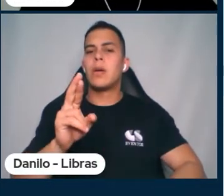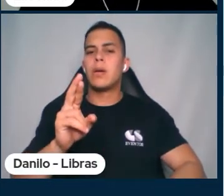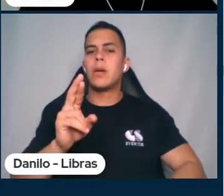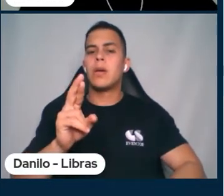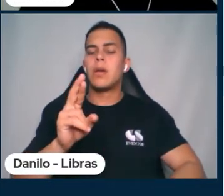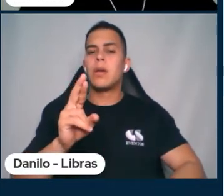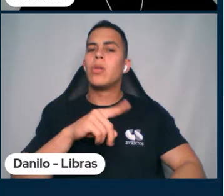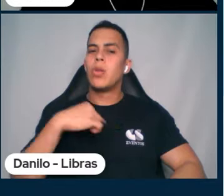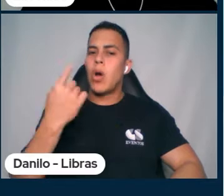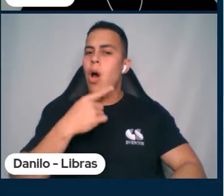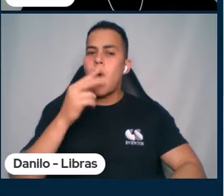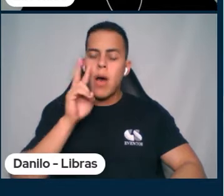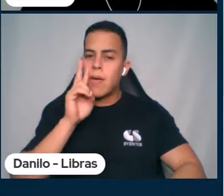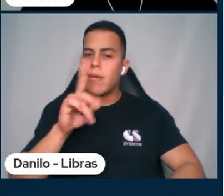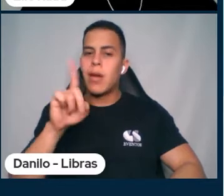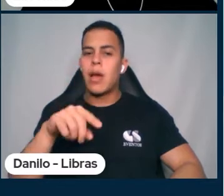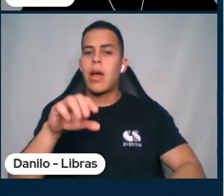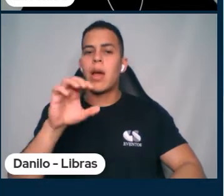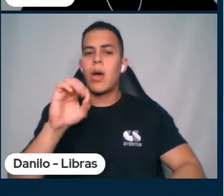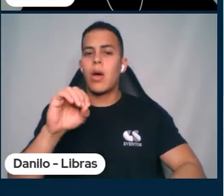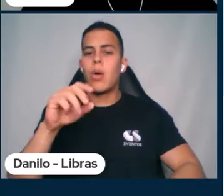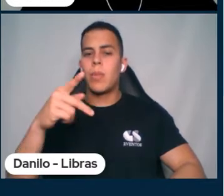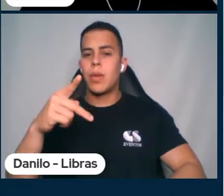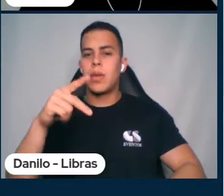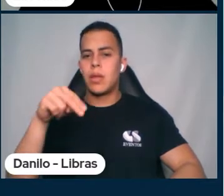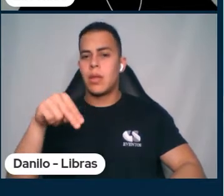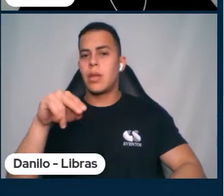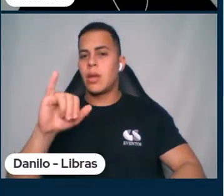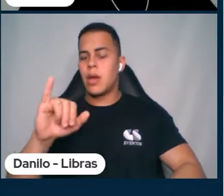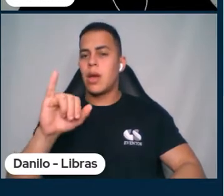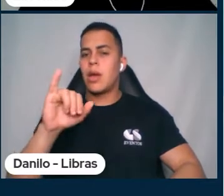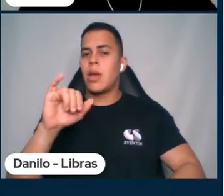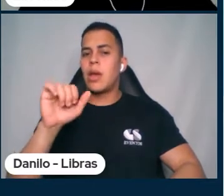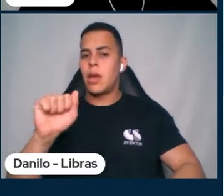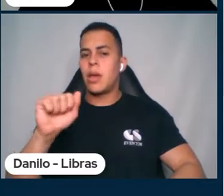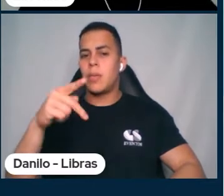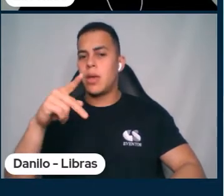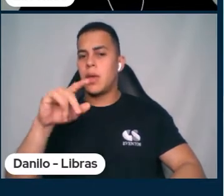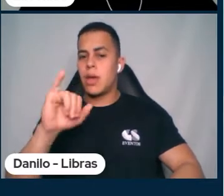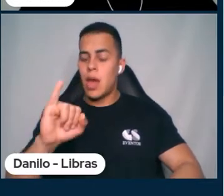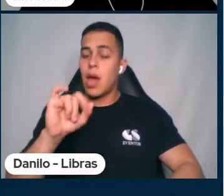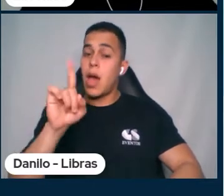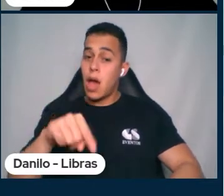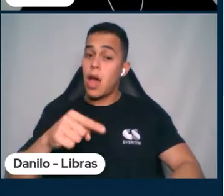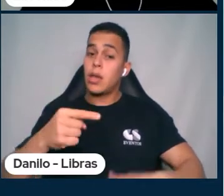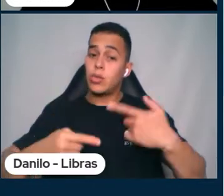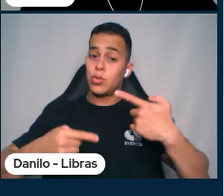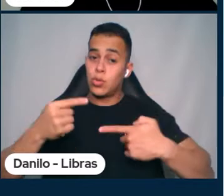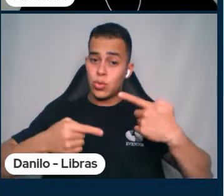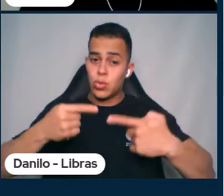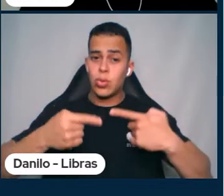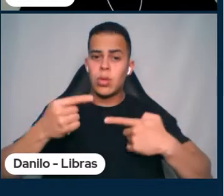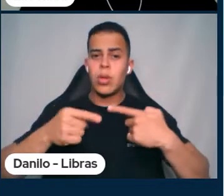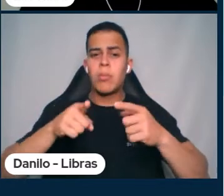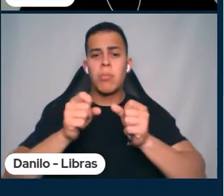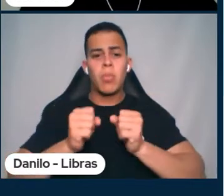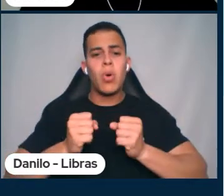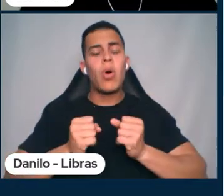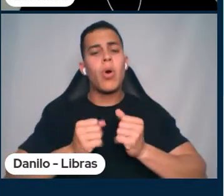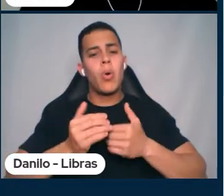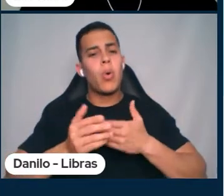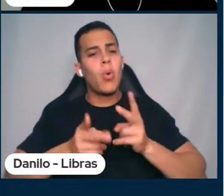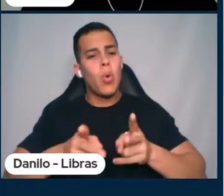videos because I prefer to watch videos instead of reading blogs or